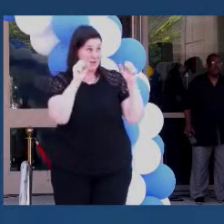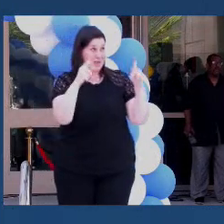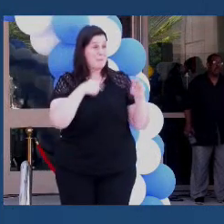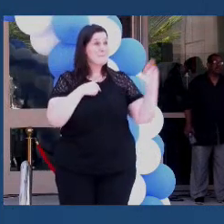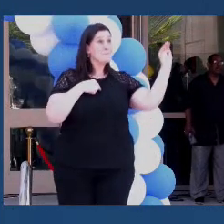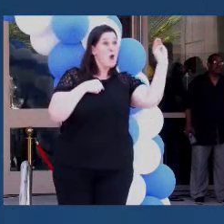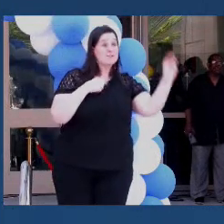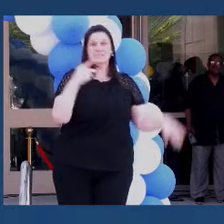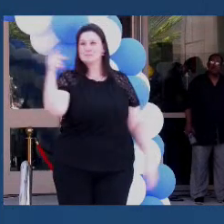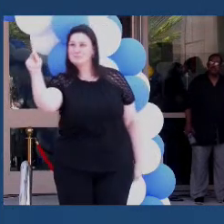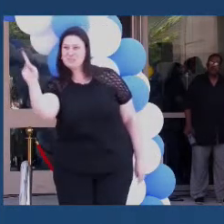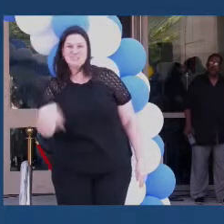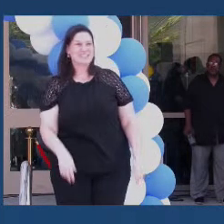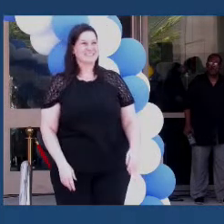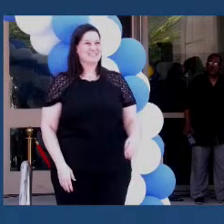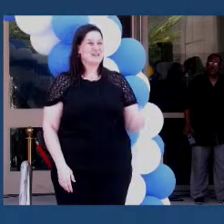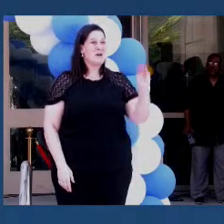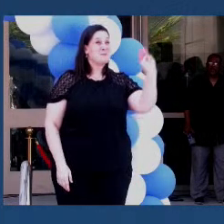Maurice.